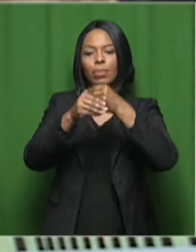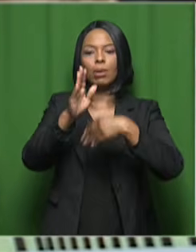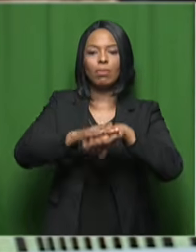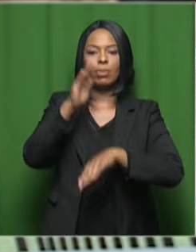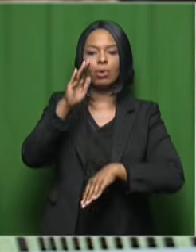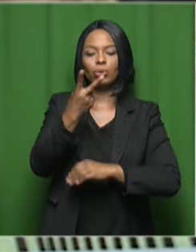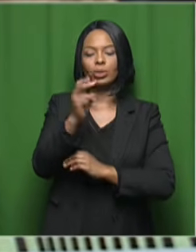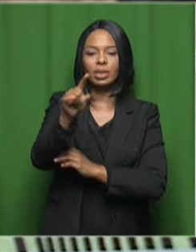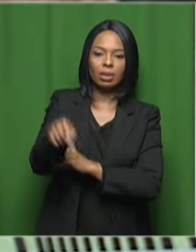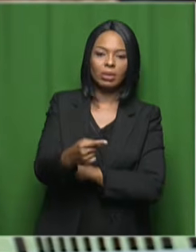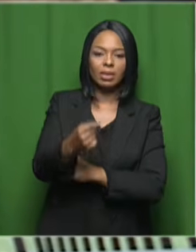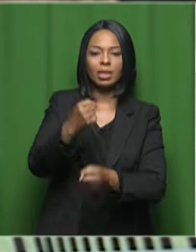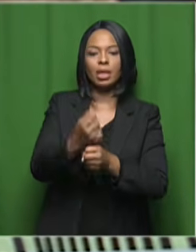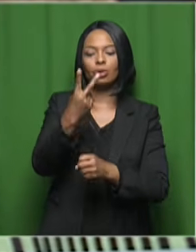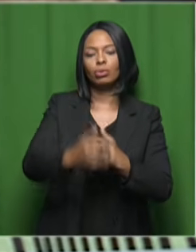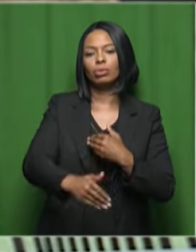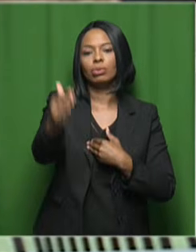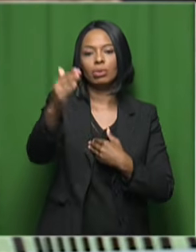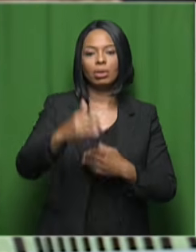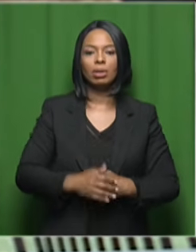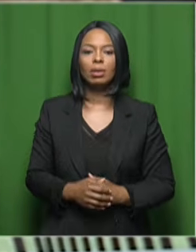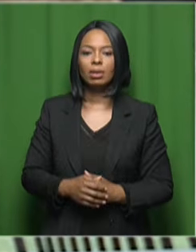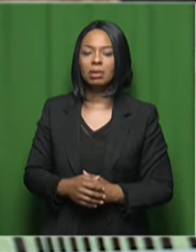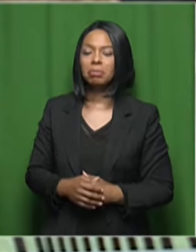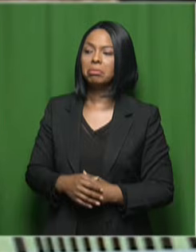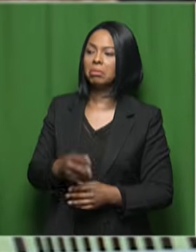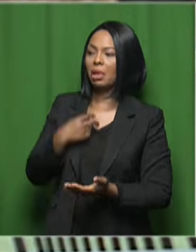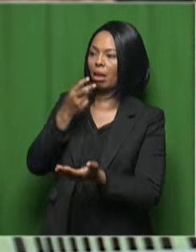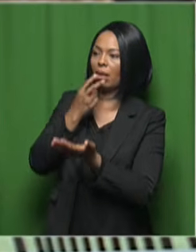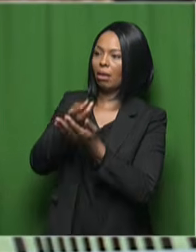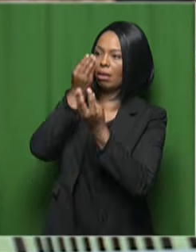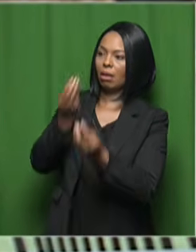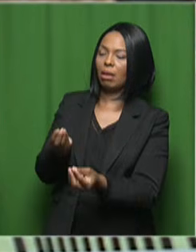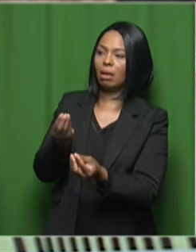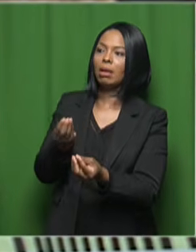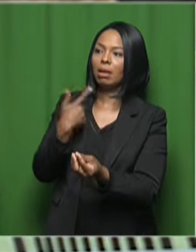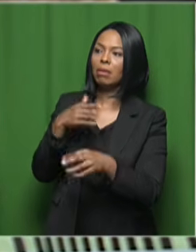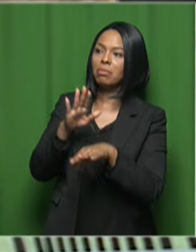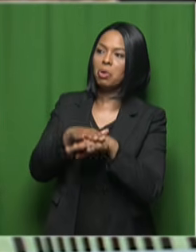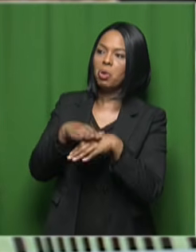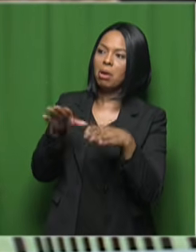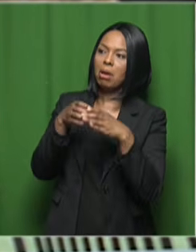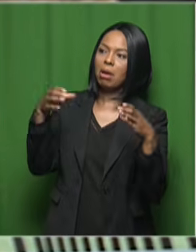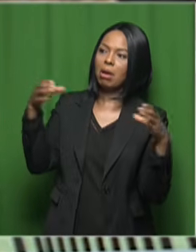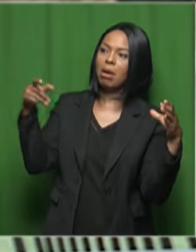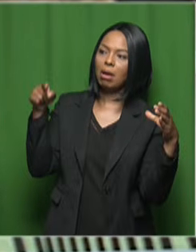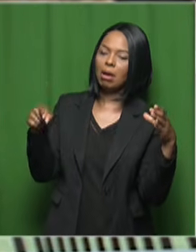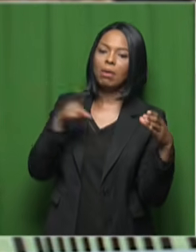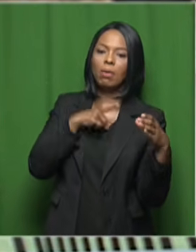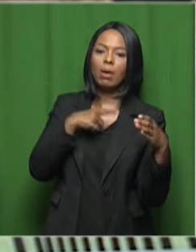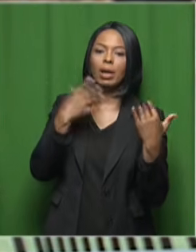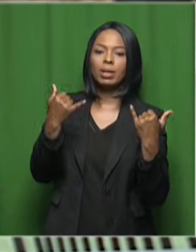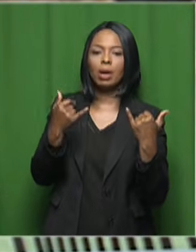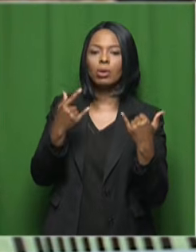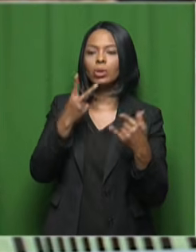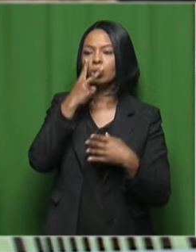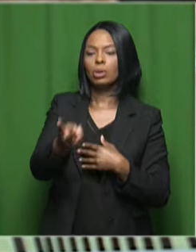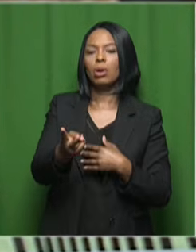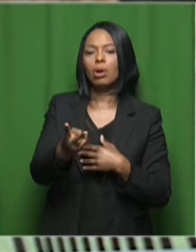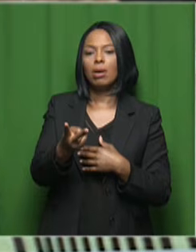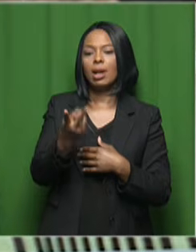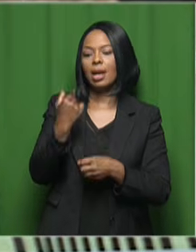in the next 2 years. Yeah, and this is, it's amazing to see these growing, and the reality is that we saw a record pass rate